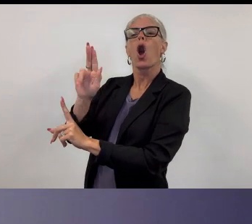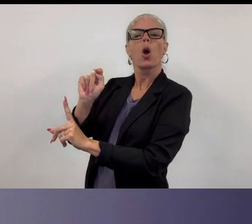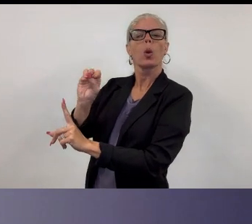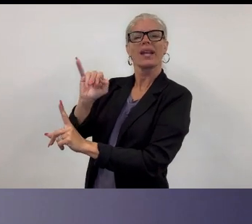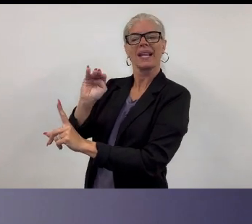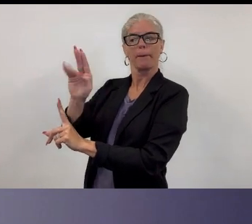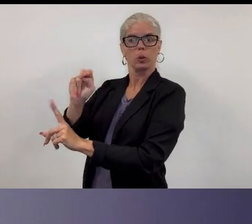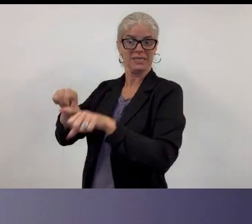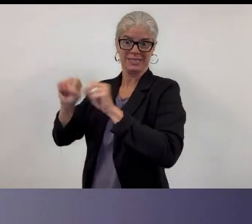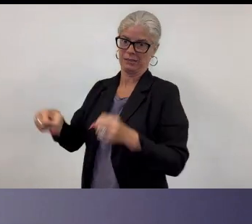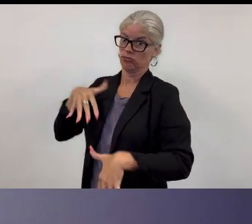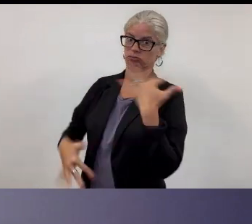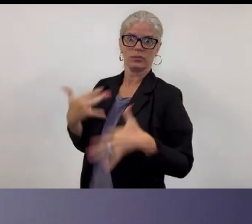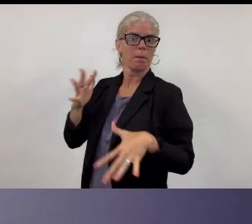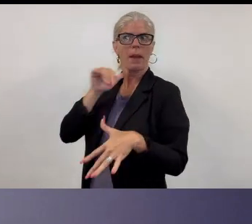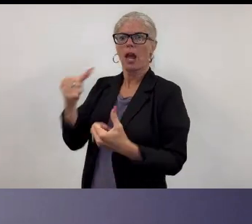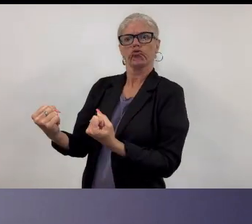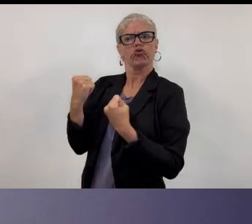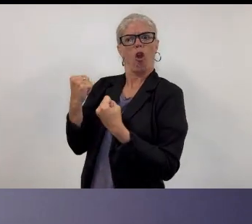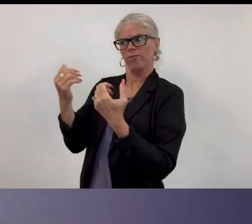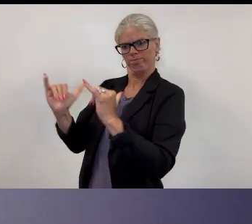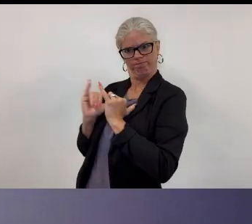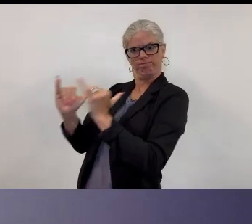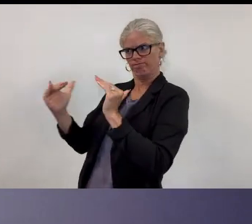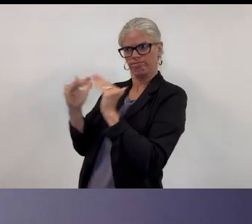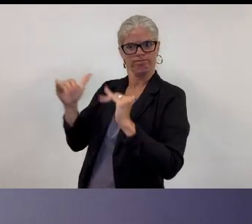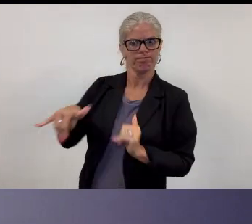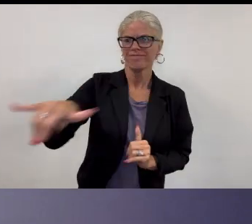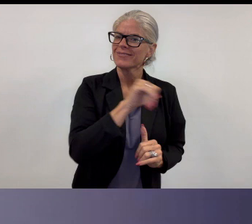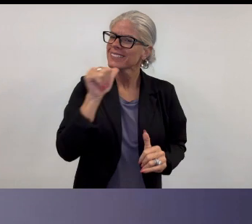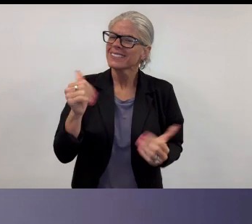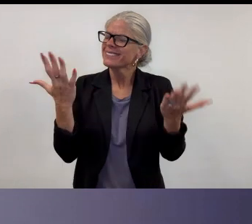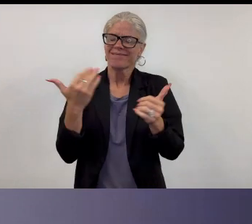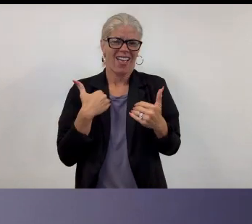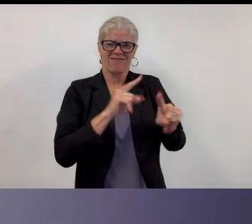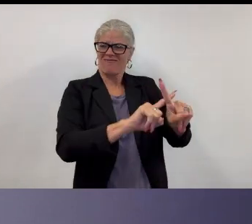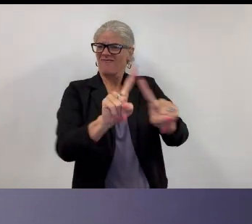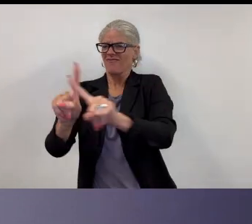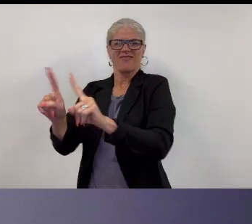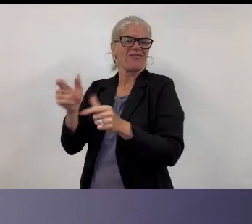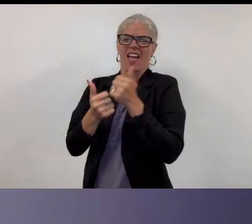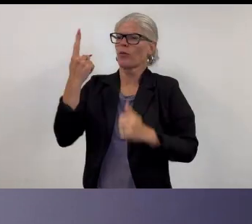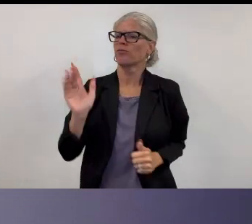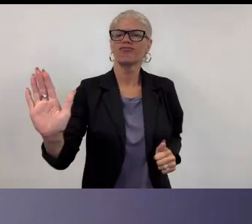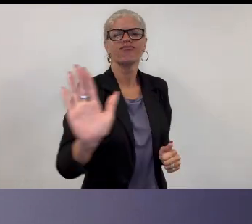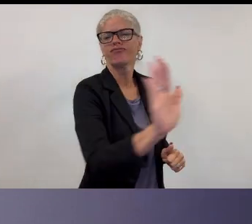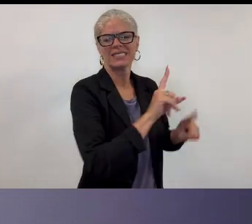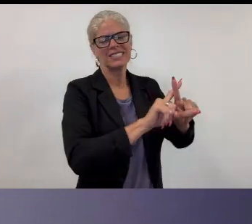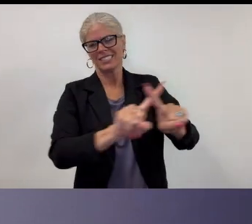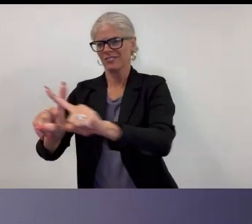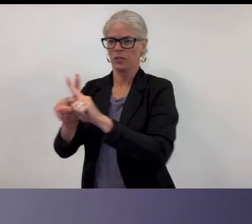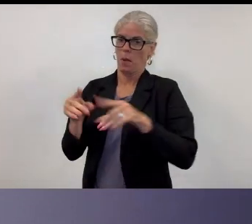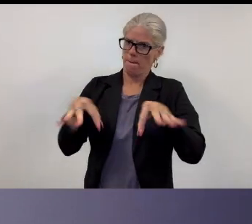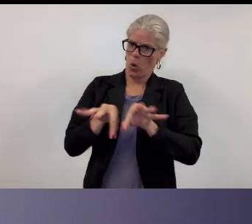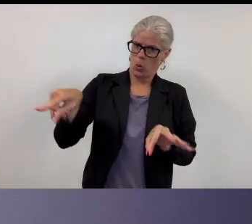it should, like mine. So, you know, for different reasons, but, you know, we all have things that are going on. So check with your healthcare